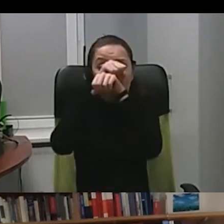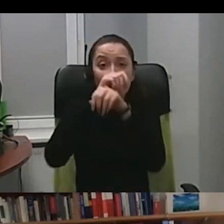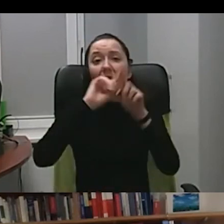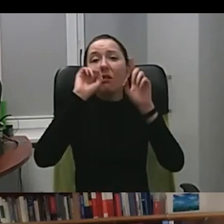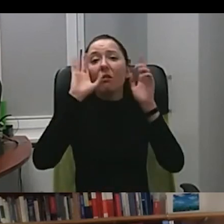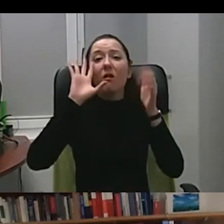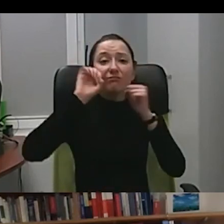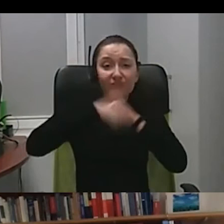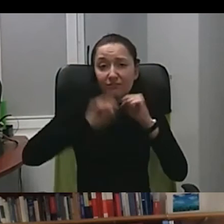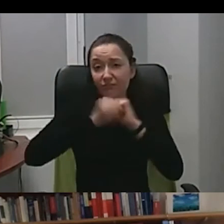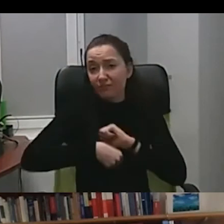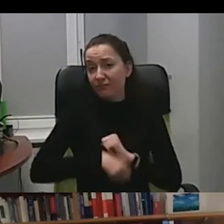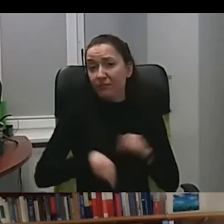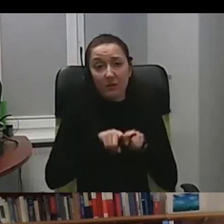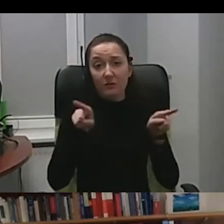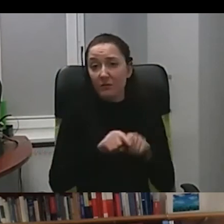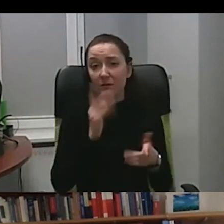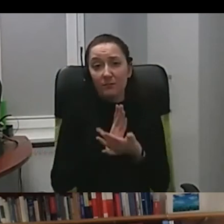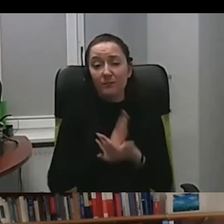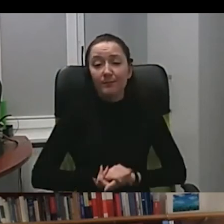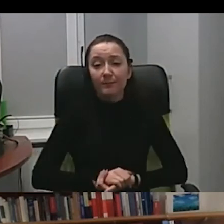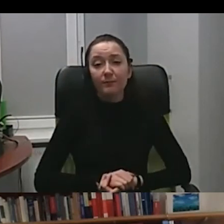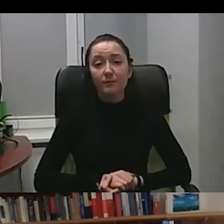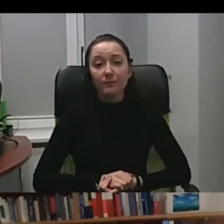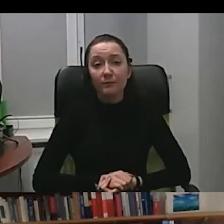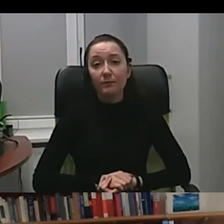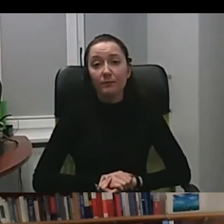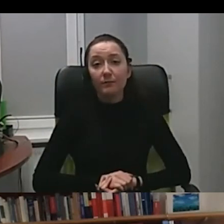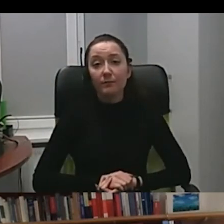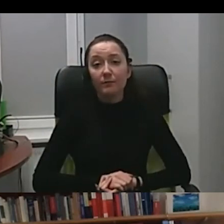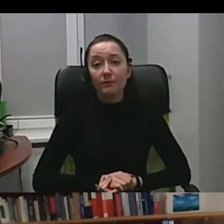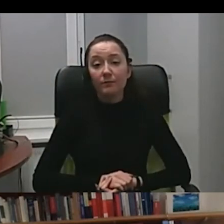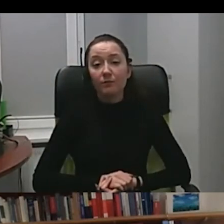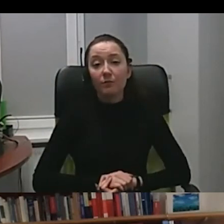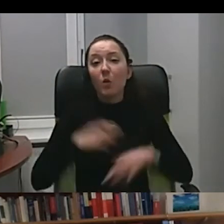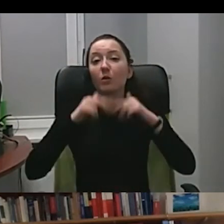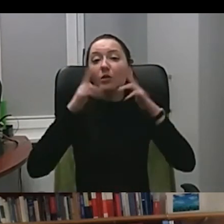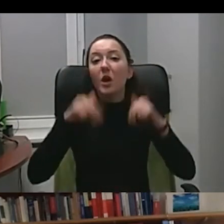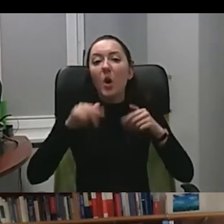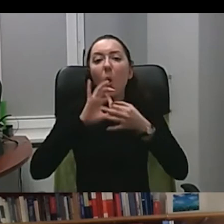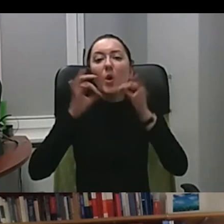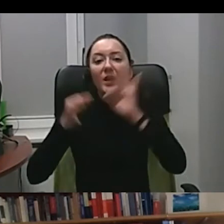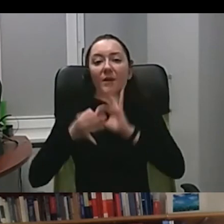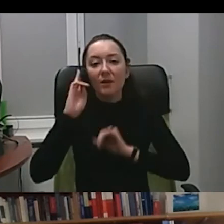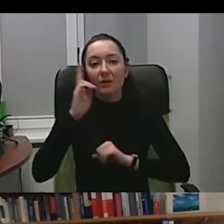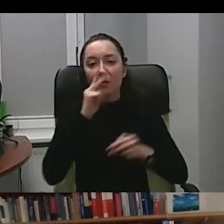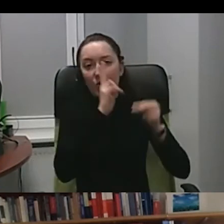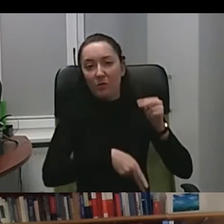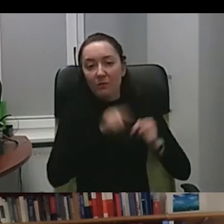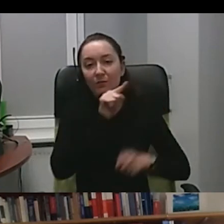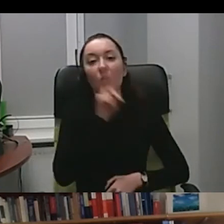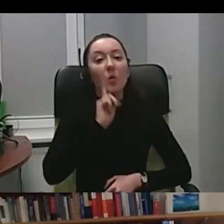decision of the International Olympic Committee, let me remind that back when there were